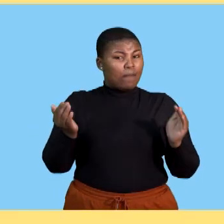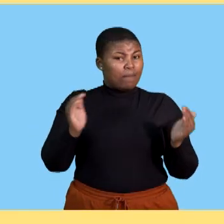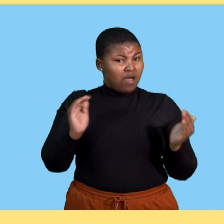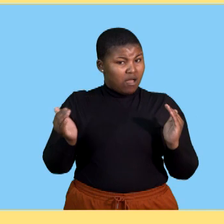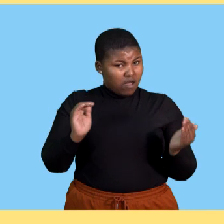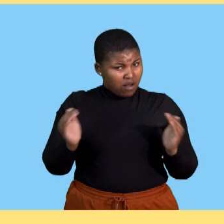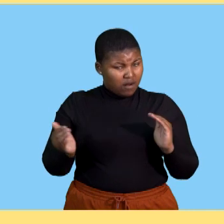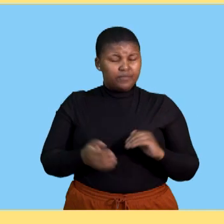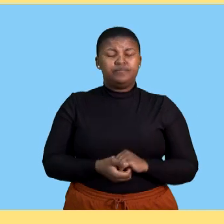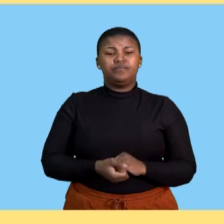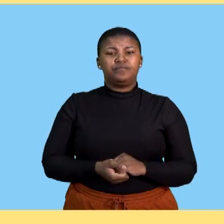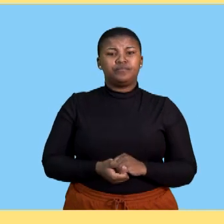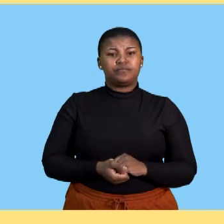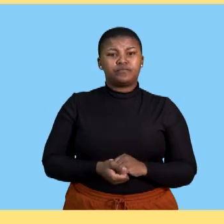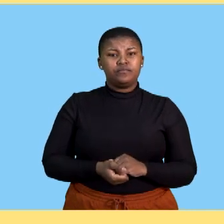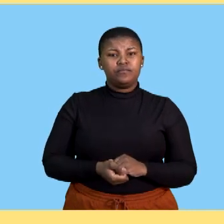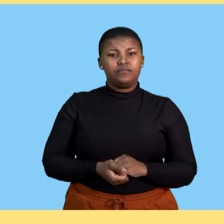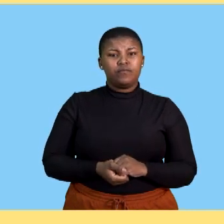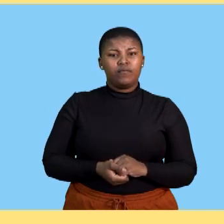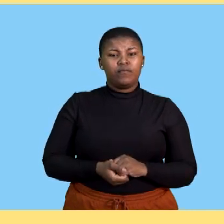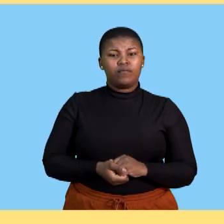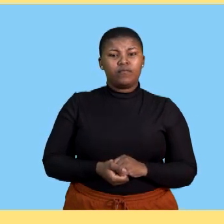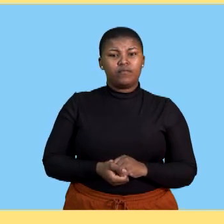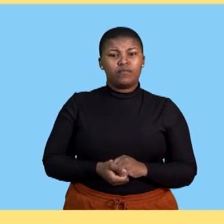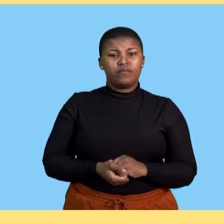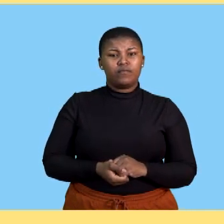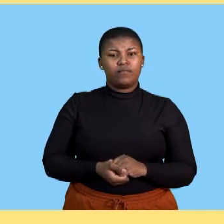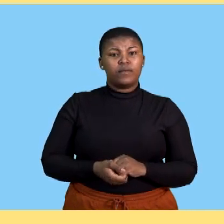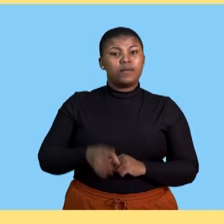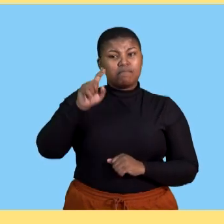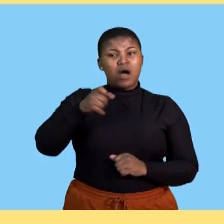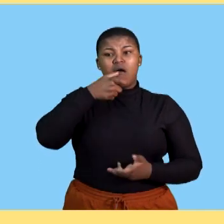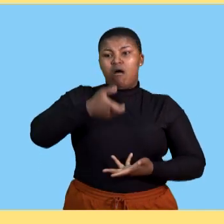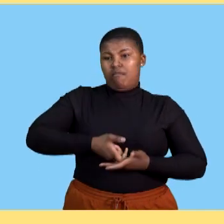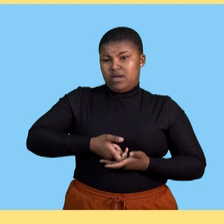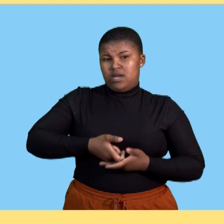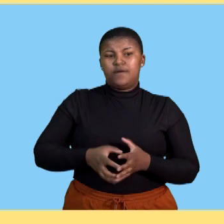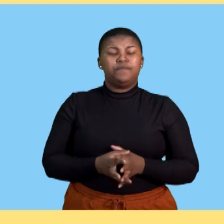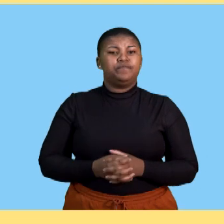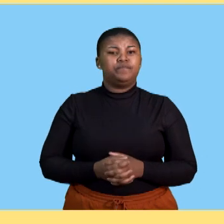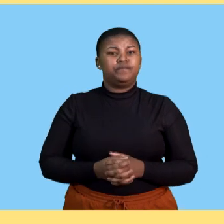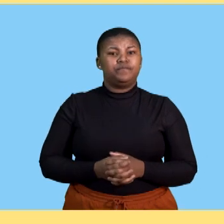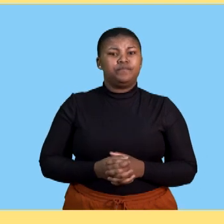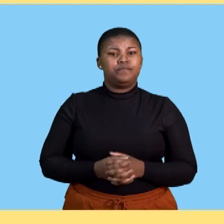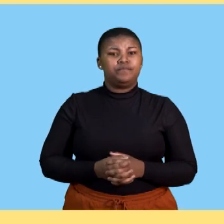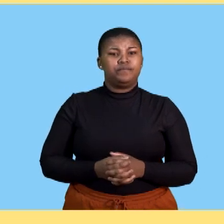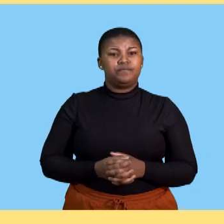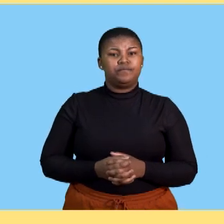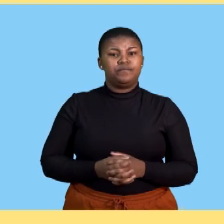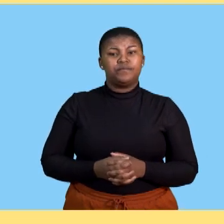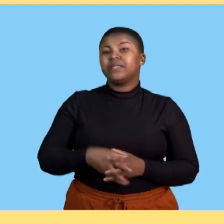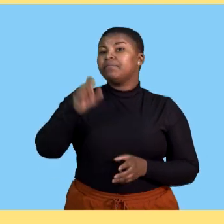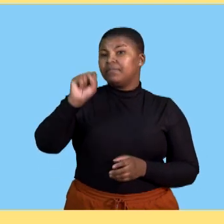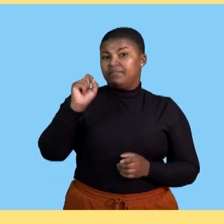able to compare, and you must also be able to comment. So these are